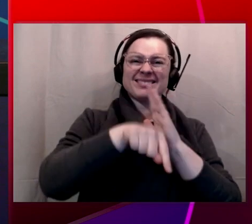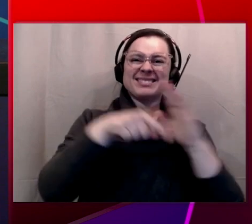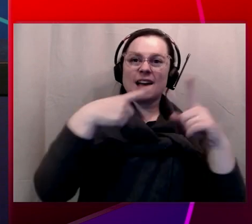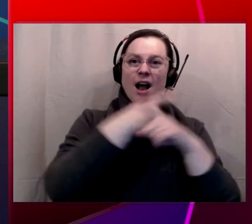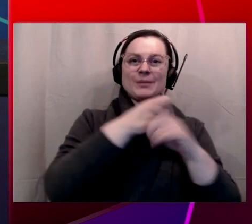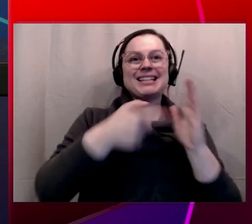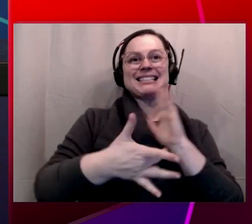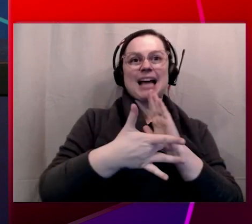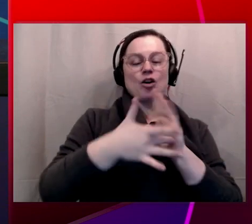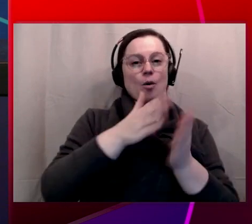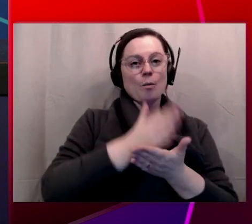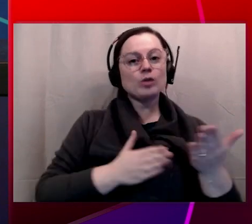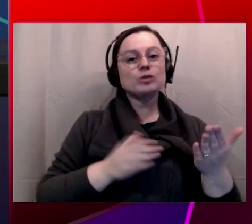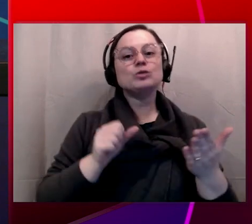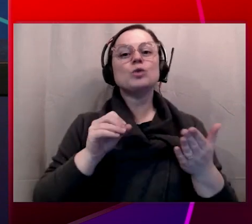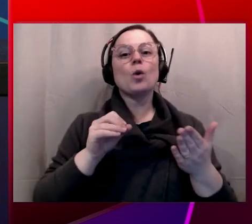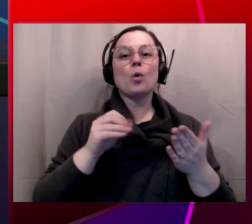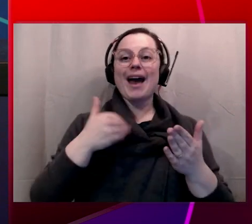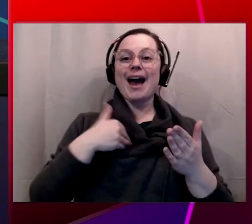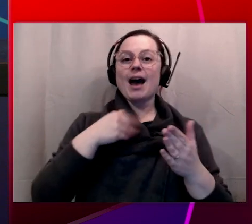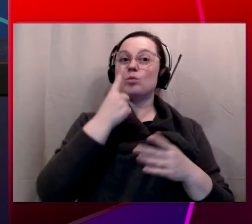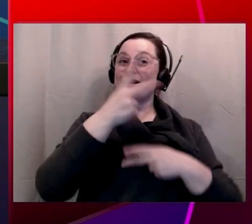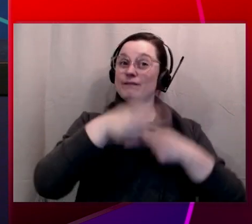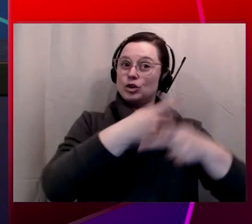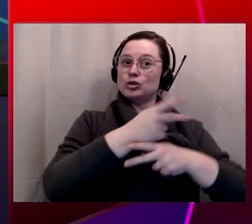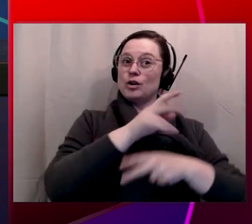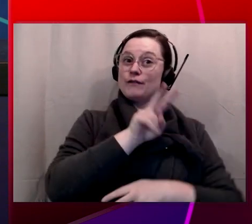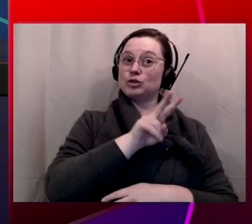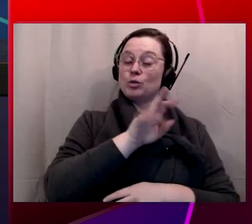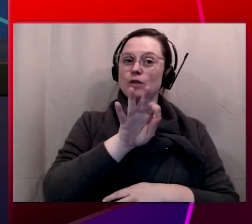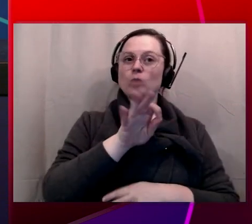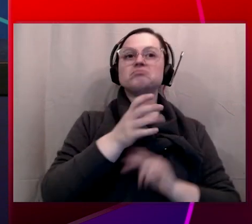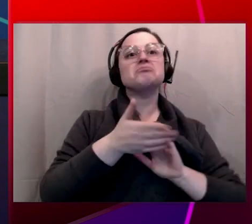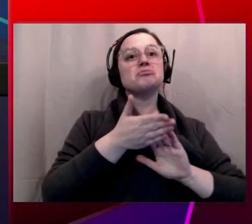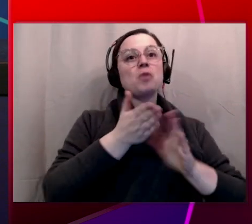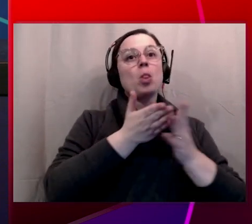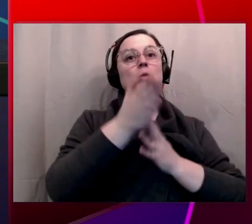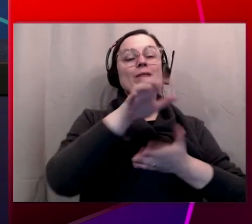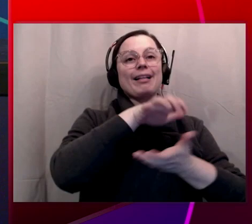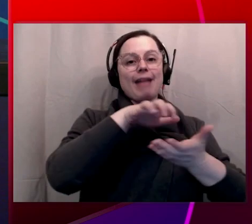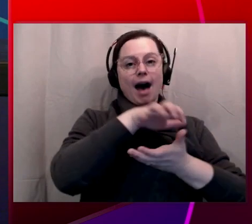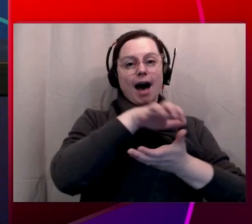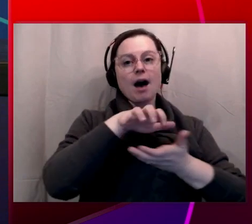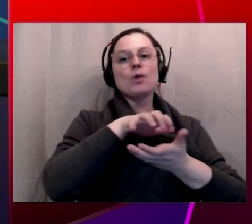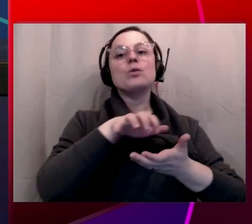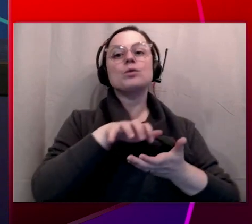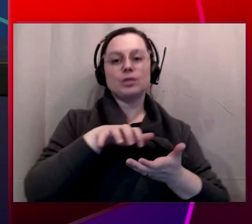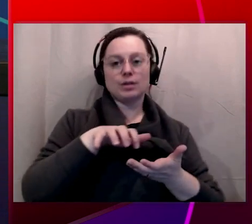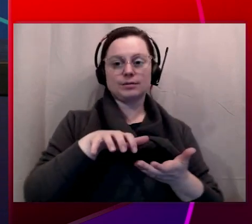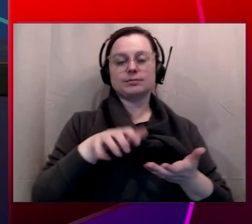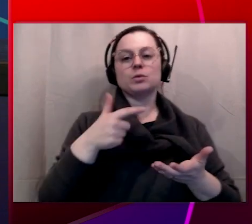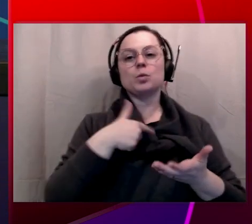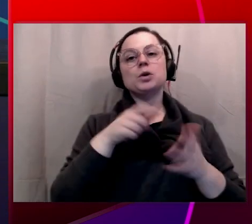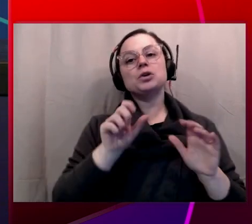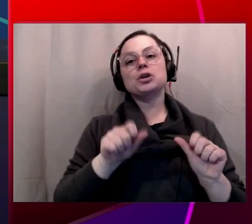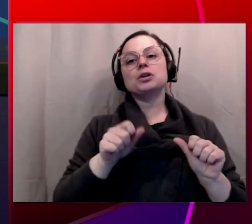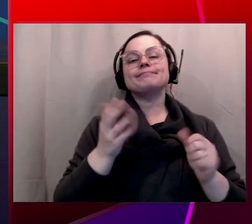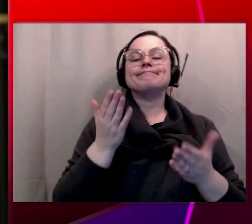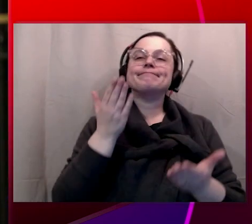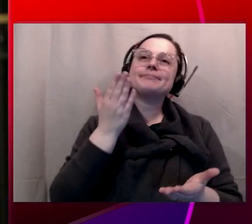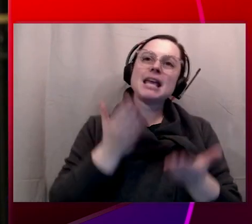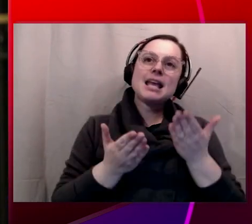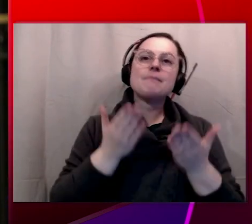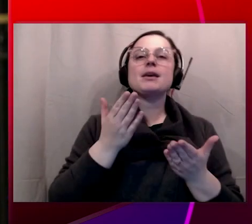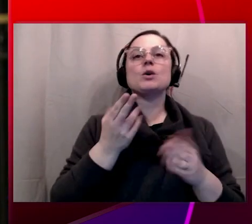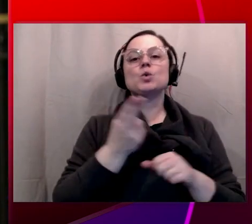had a version of Virtual Flow that could run in the cloud, and we could, maybe use